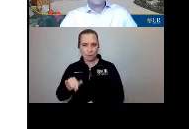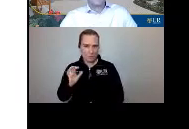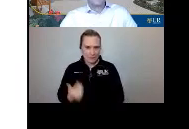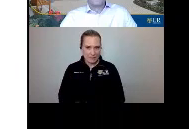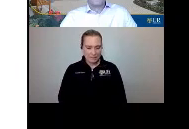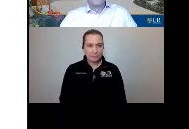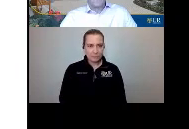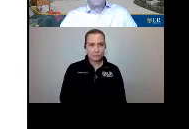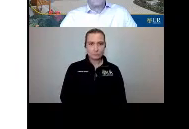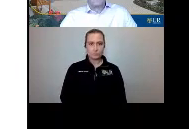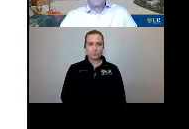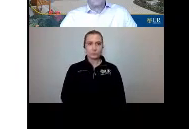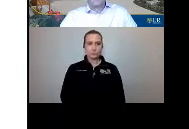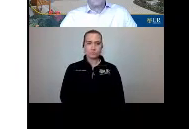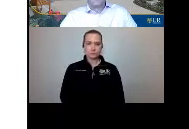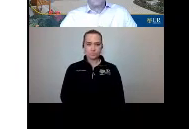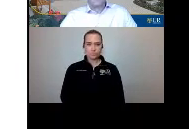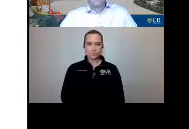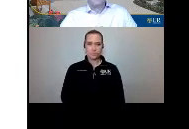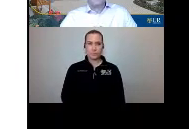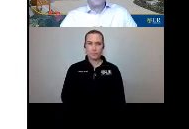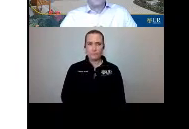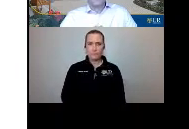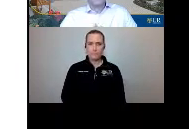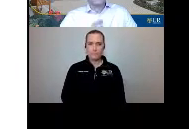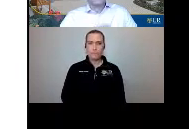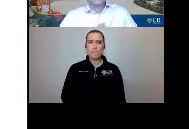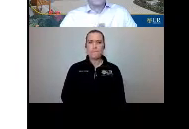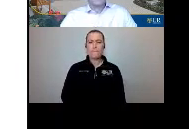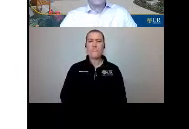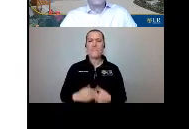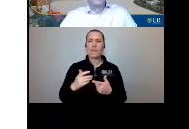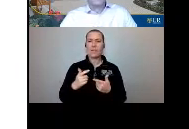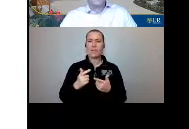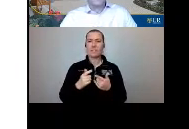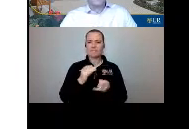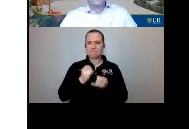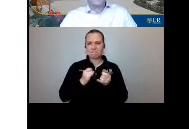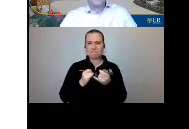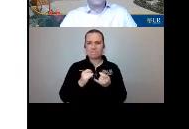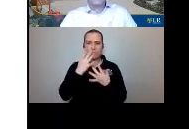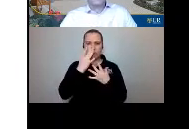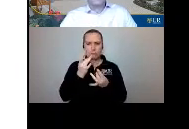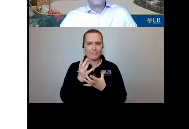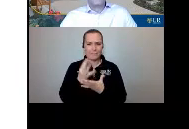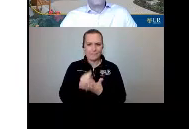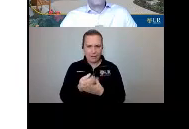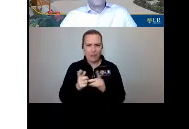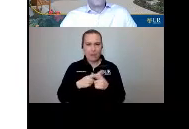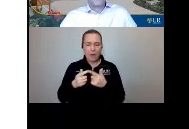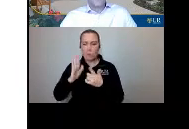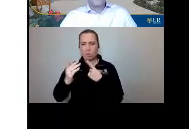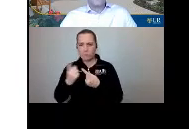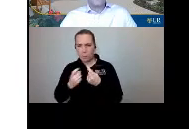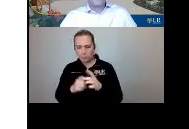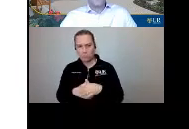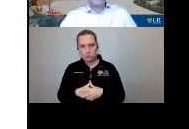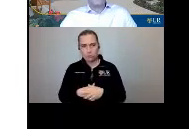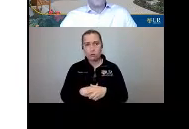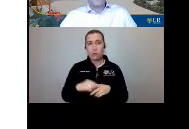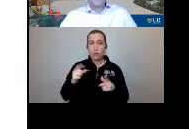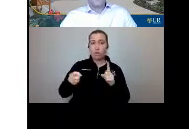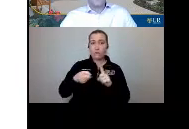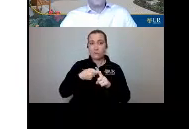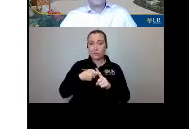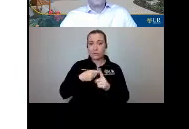Here's some interesting facts I want to put before we leave some time for questions or comments. So the initial lung screening exam is about twice